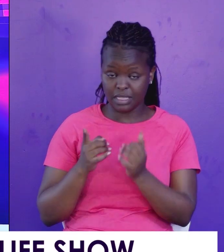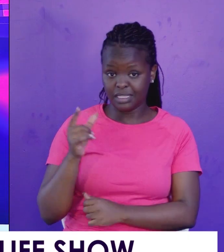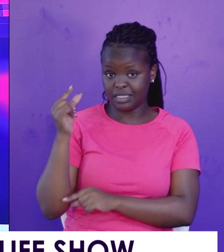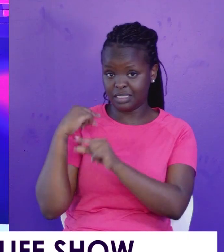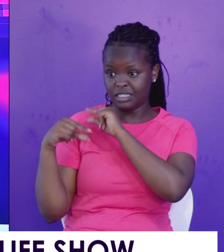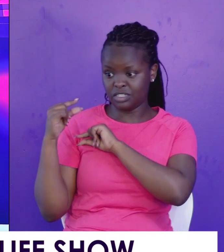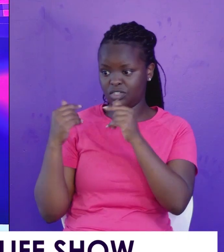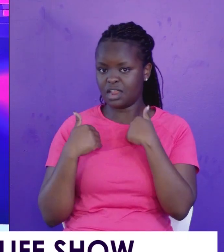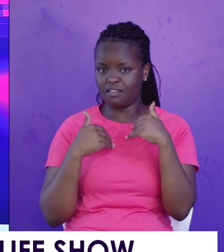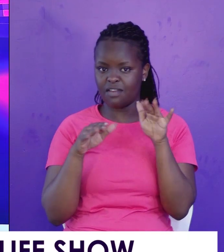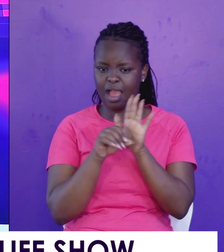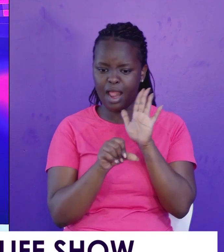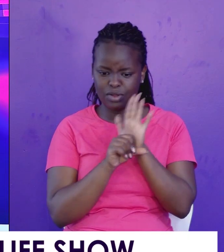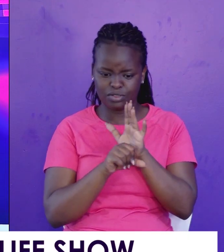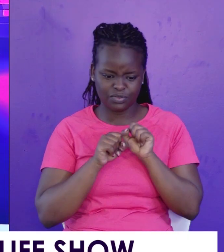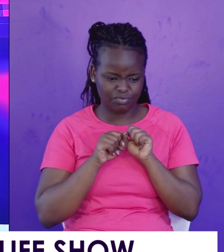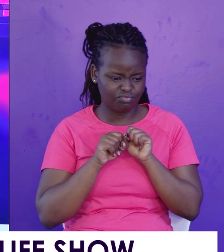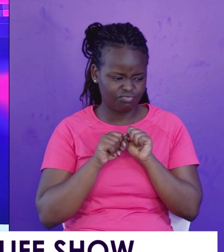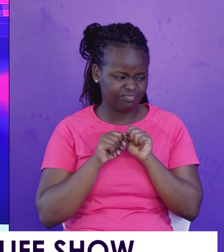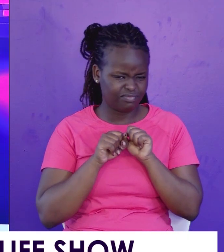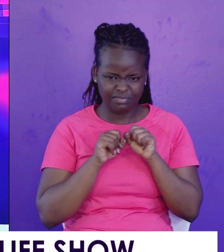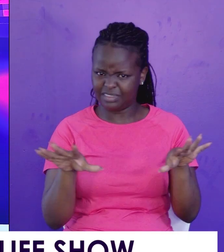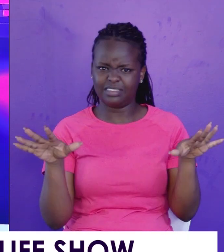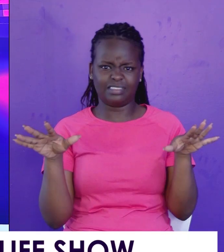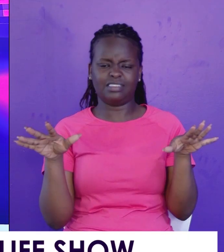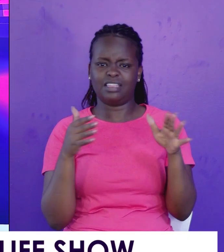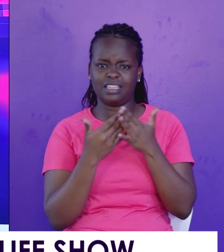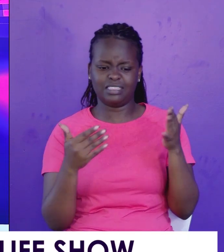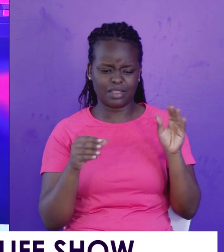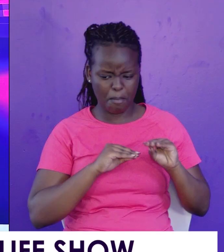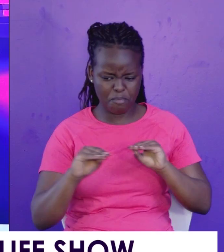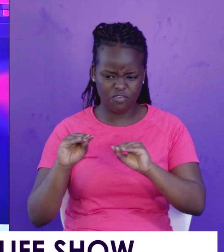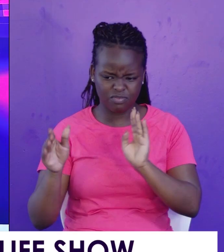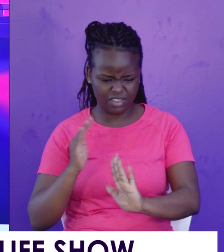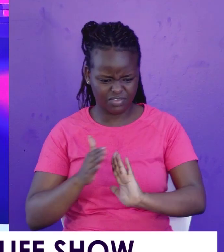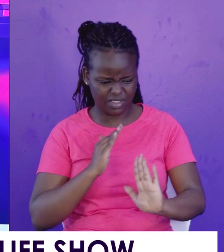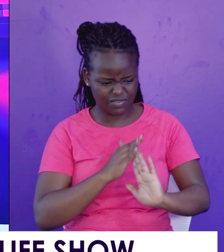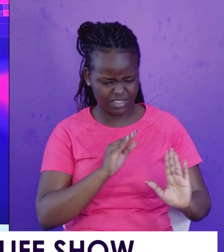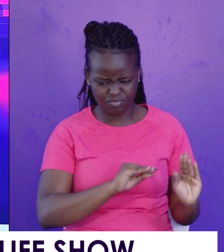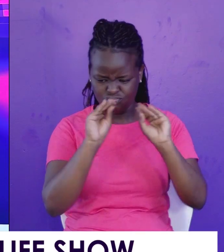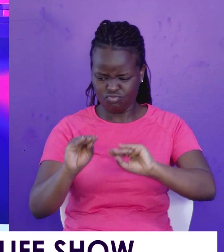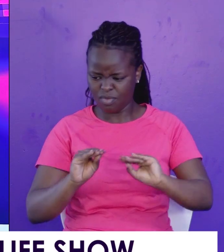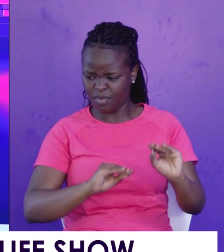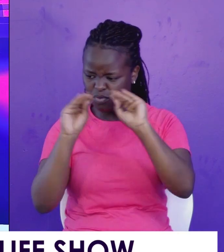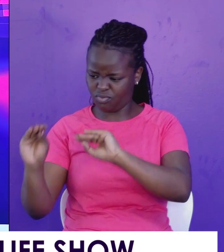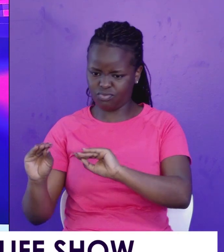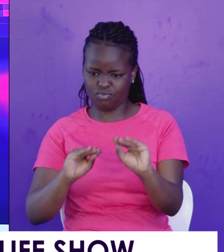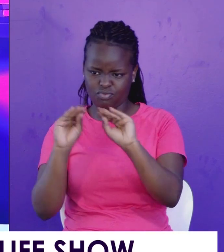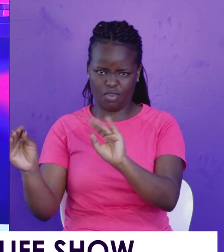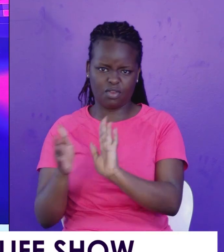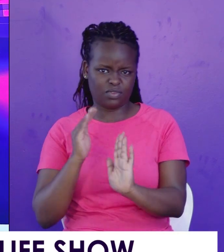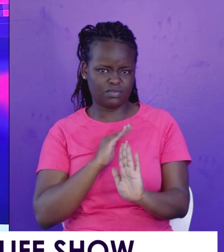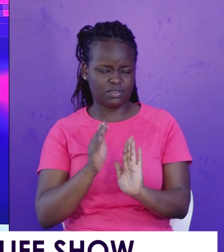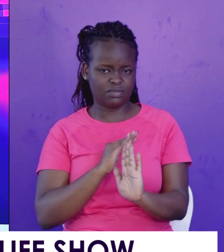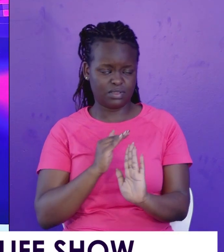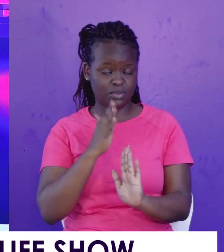a lot of trendy kind of things. Yes. And they move very quickly to another trend, to another trend, to another trend. And I